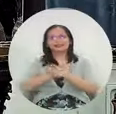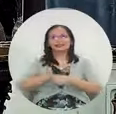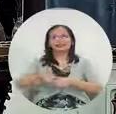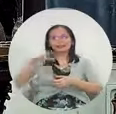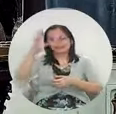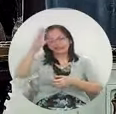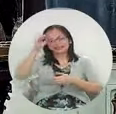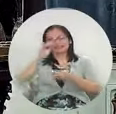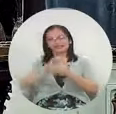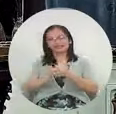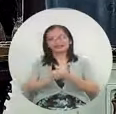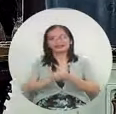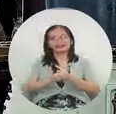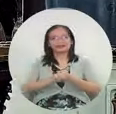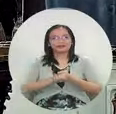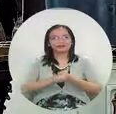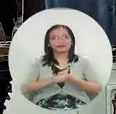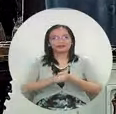Usay,